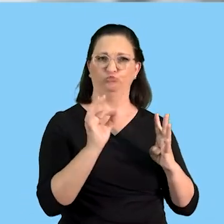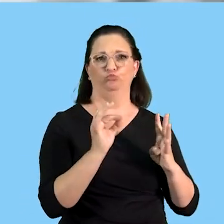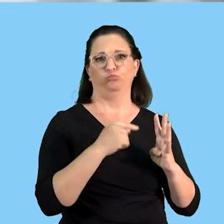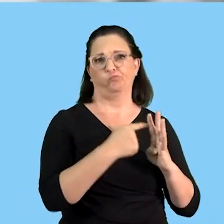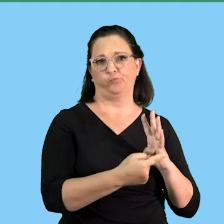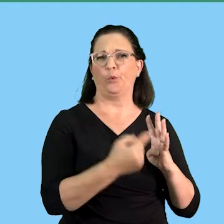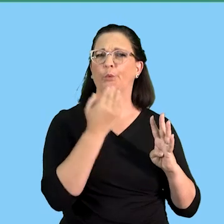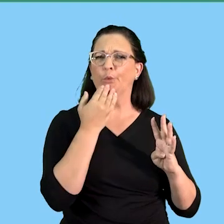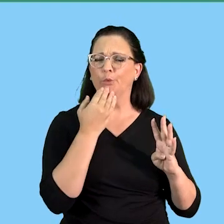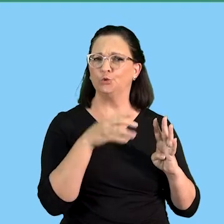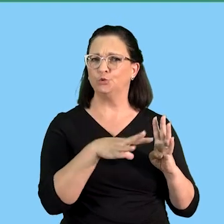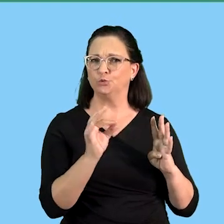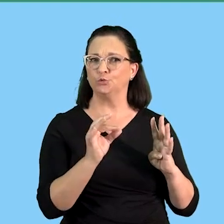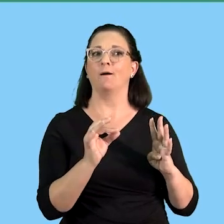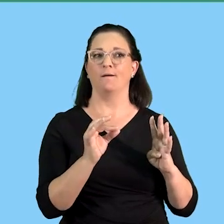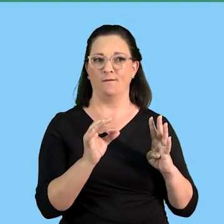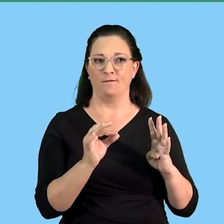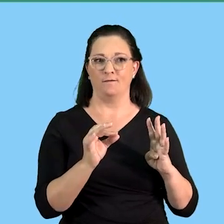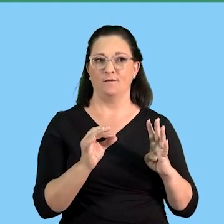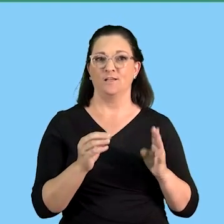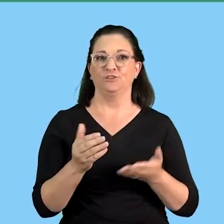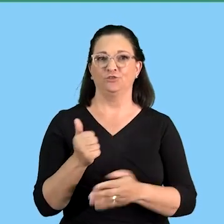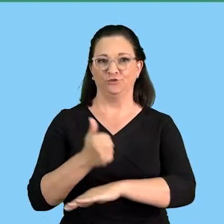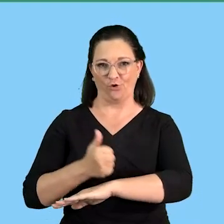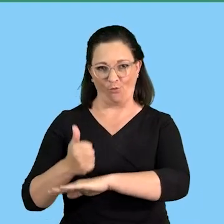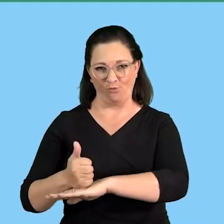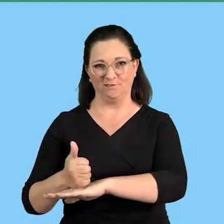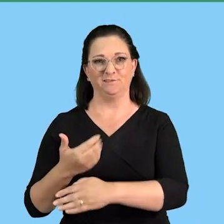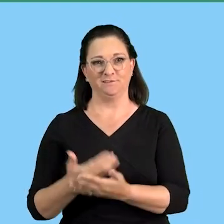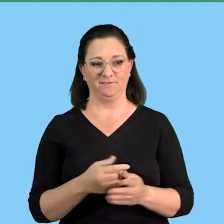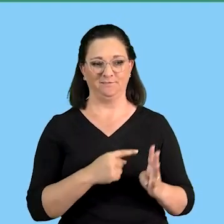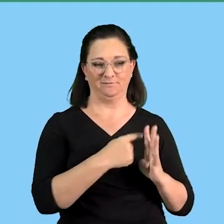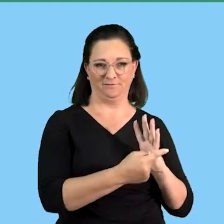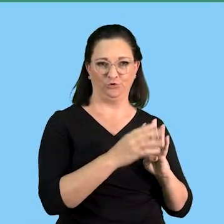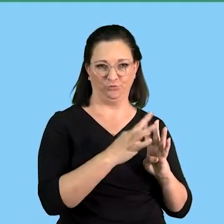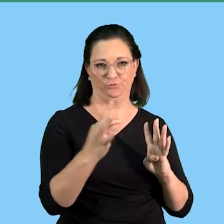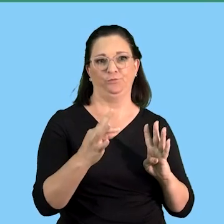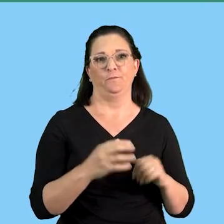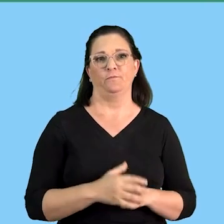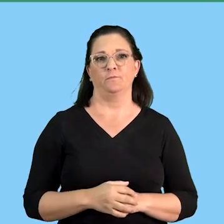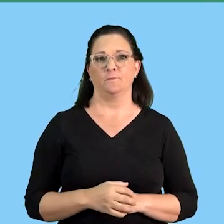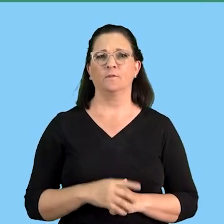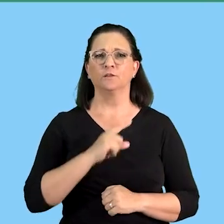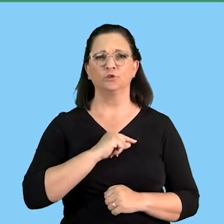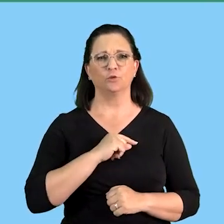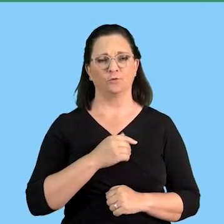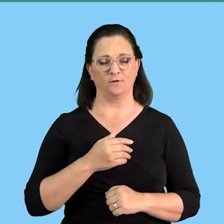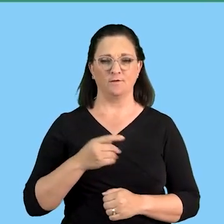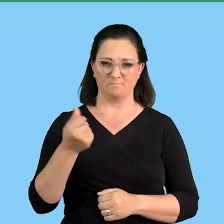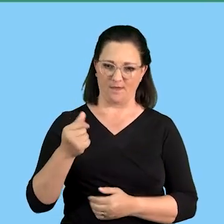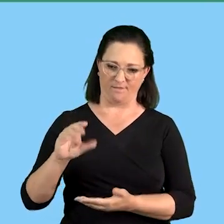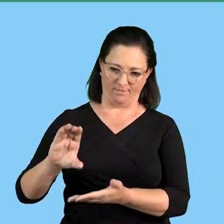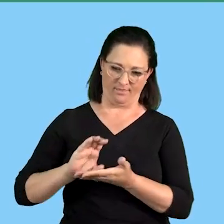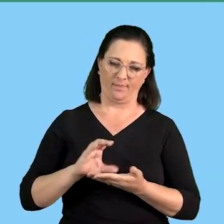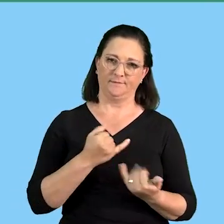And who elects these directors? They are elected by shareholders so that they can make sure that they pursue the interest of